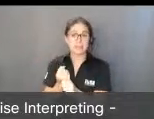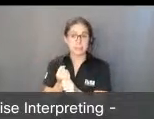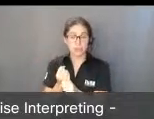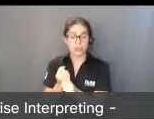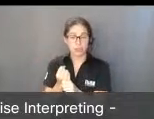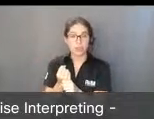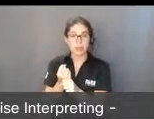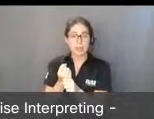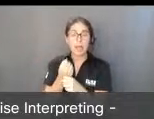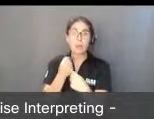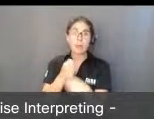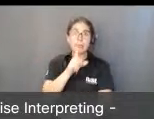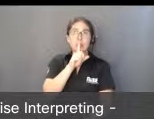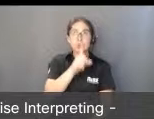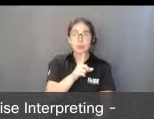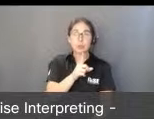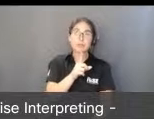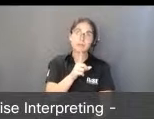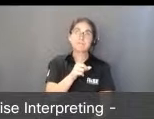are being,